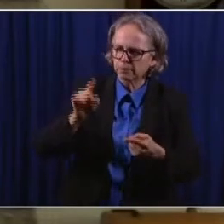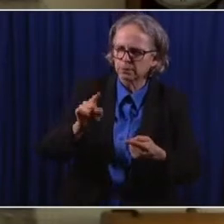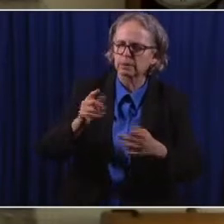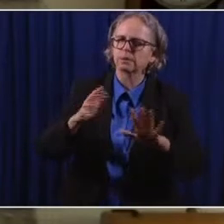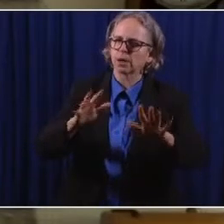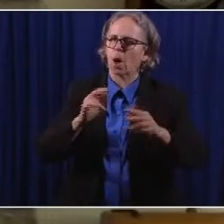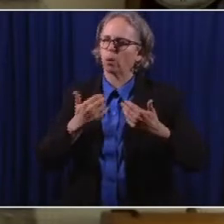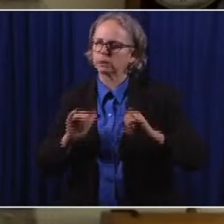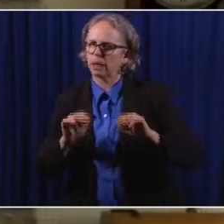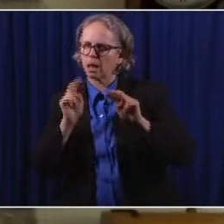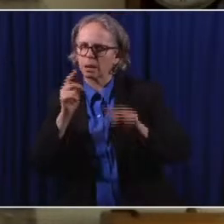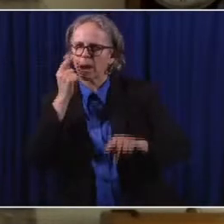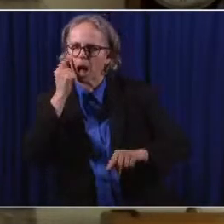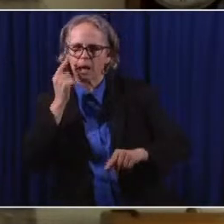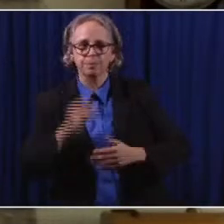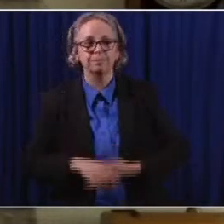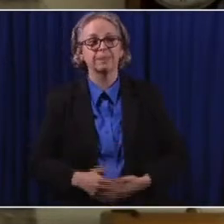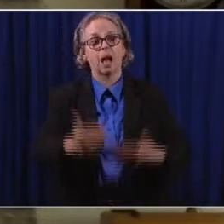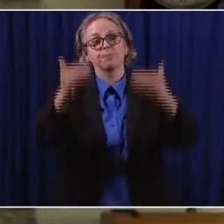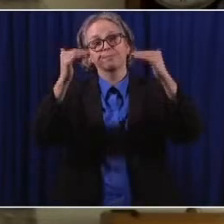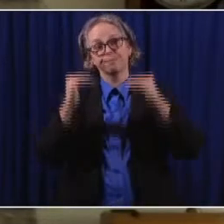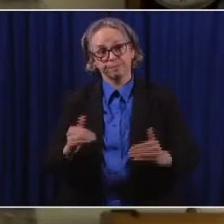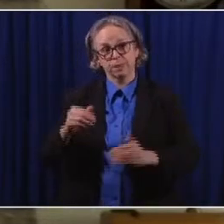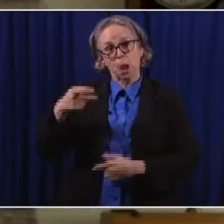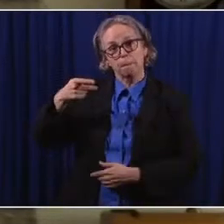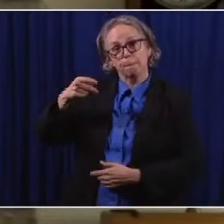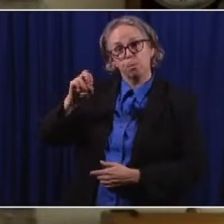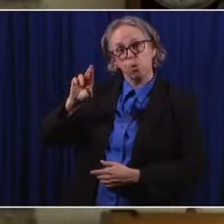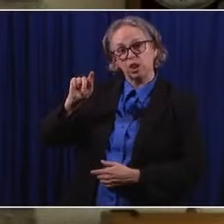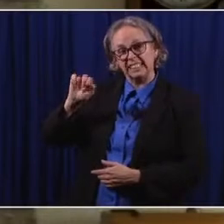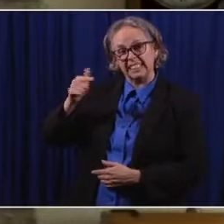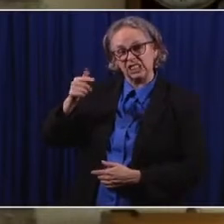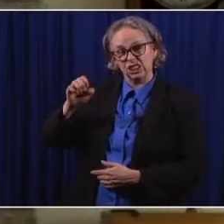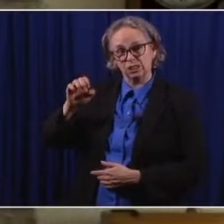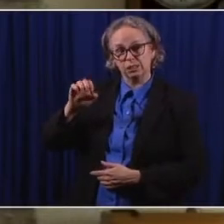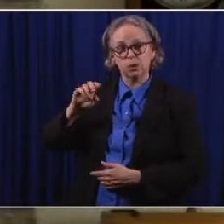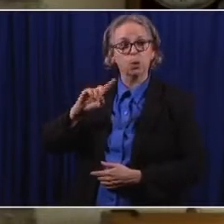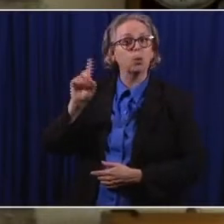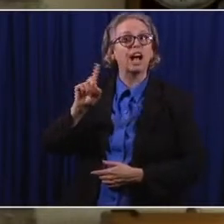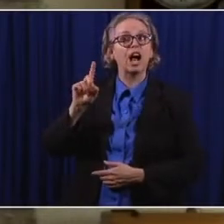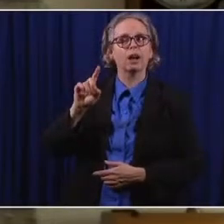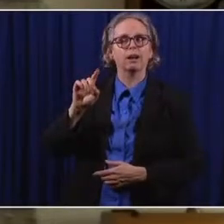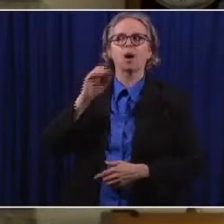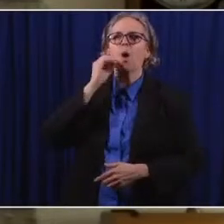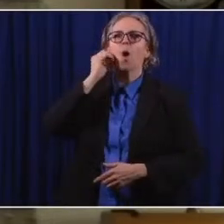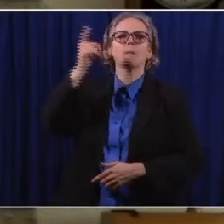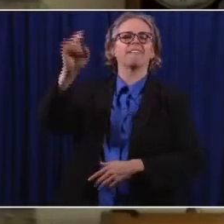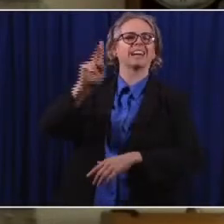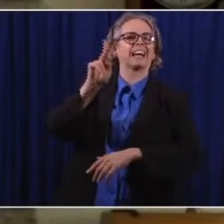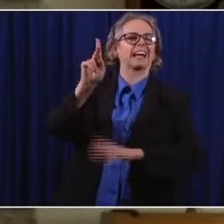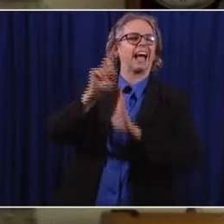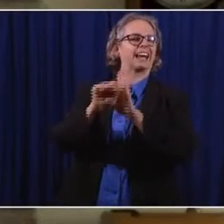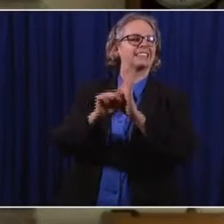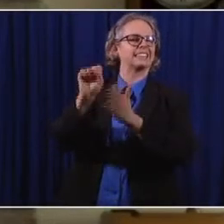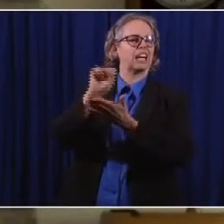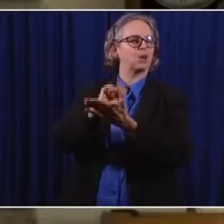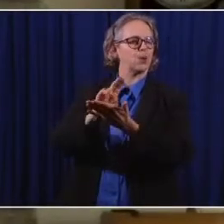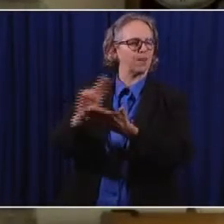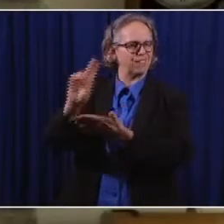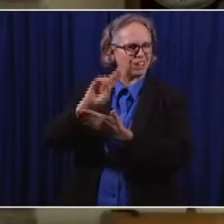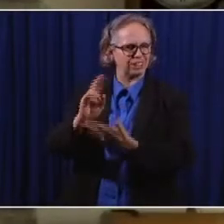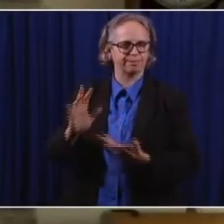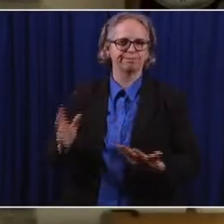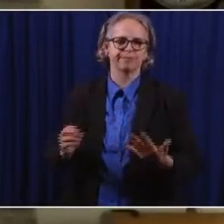Let's go to Portage County, home of Kent State University, is new to the red level this week. The county's average daily cases